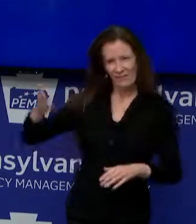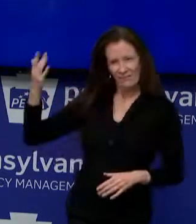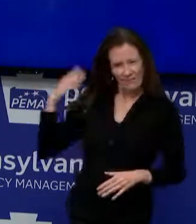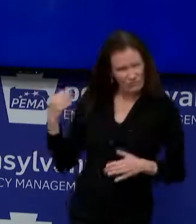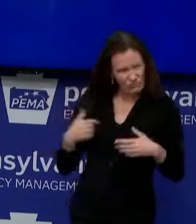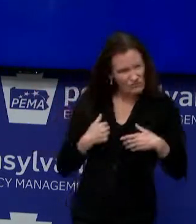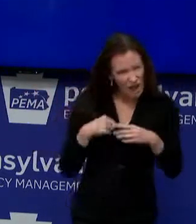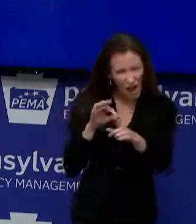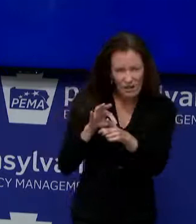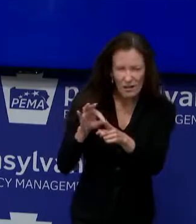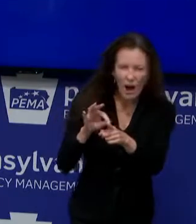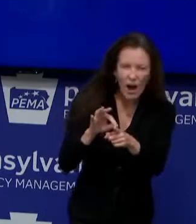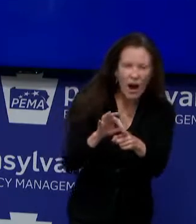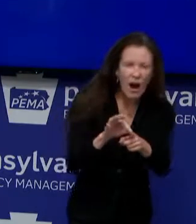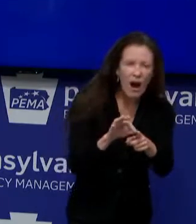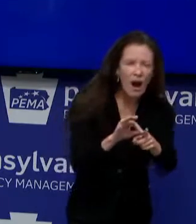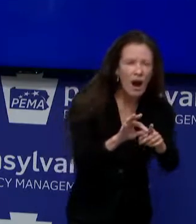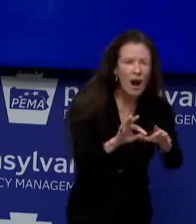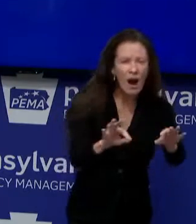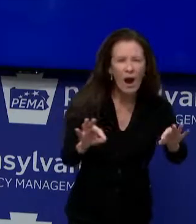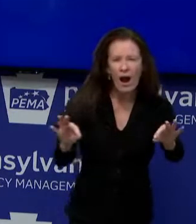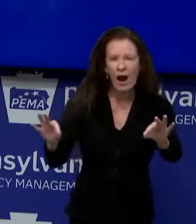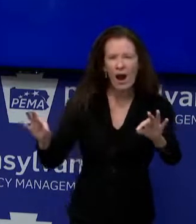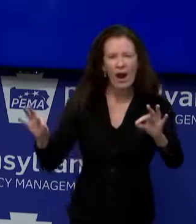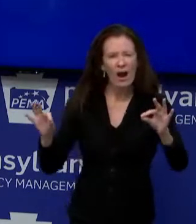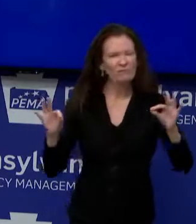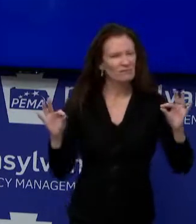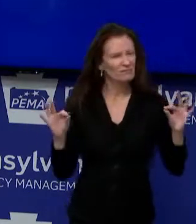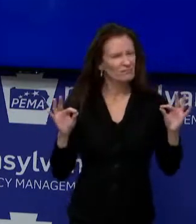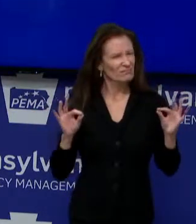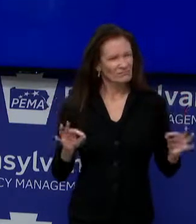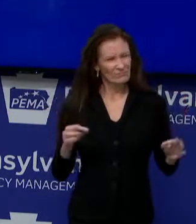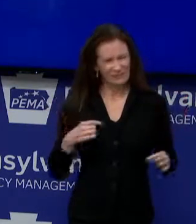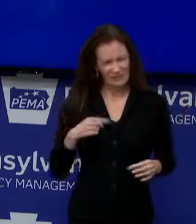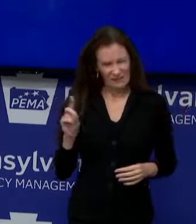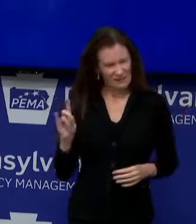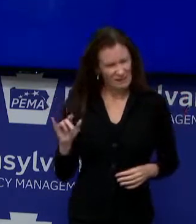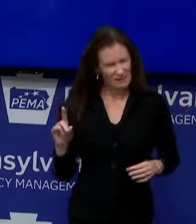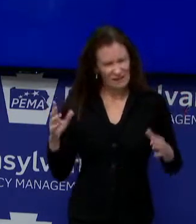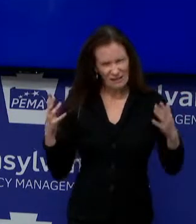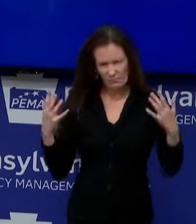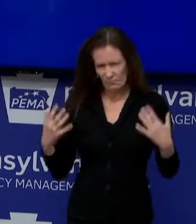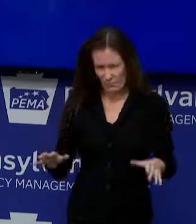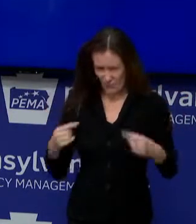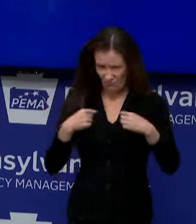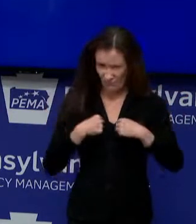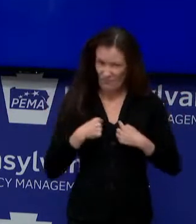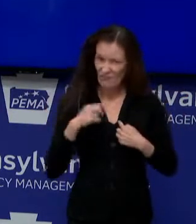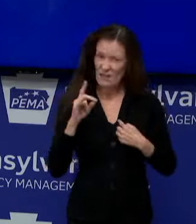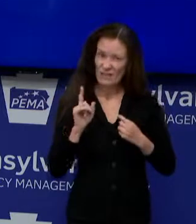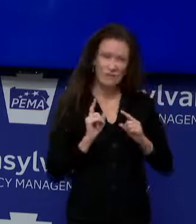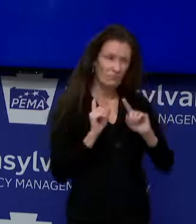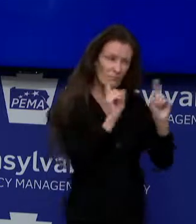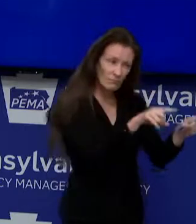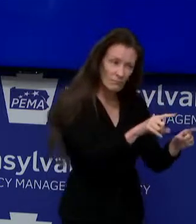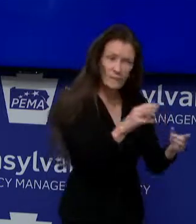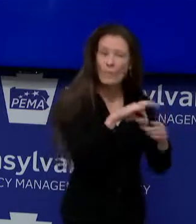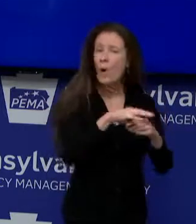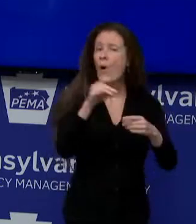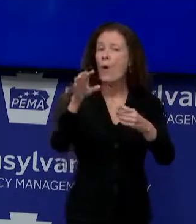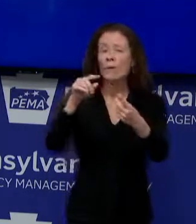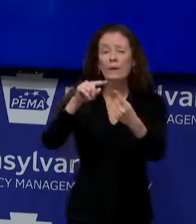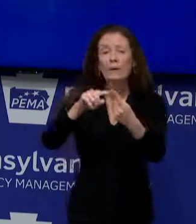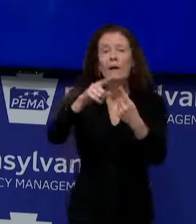securely by the counties, no matter whether you voted in person on Election Day, by mail, or early at your county election